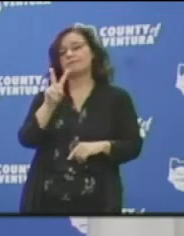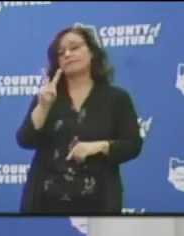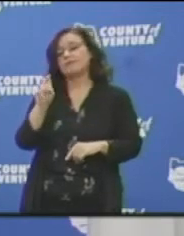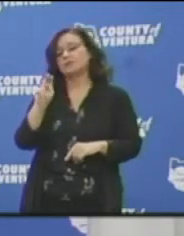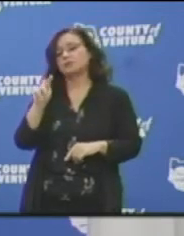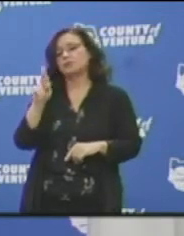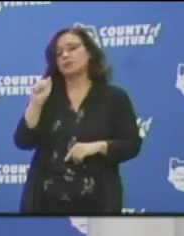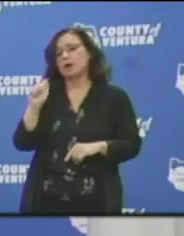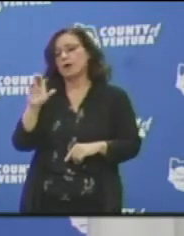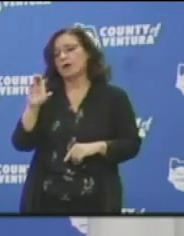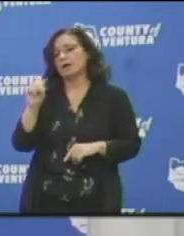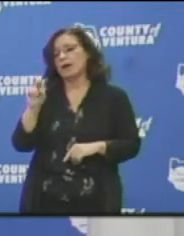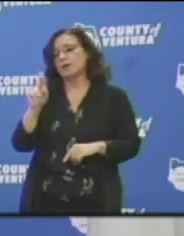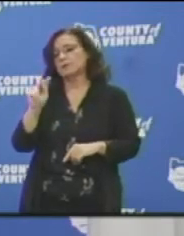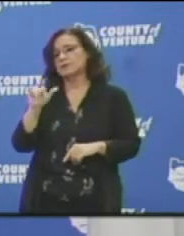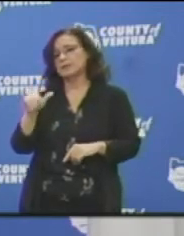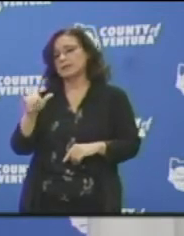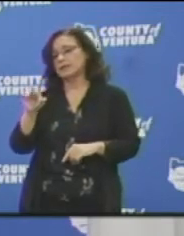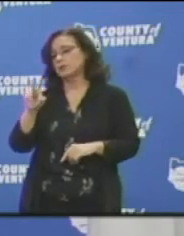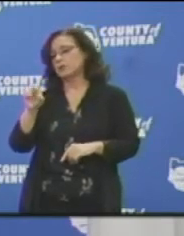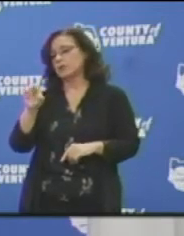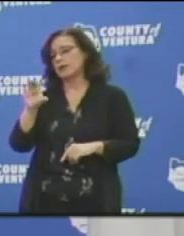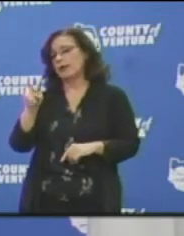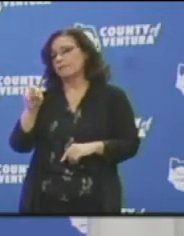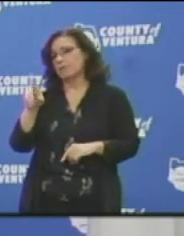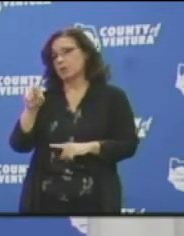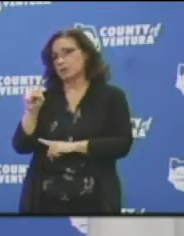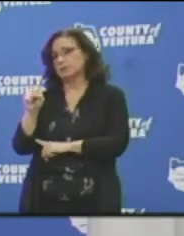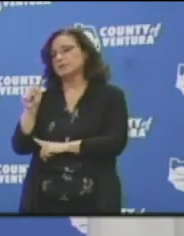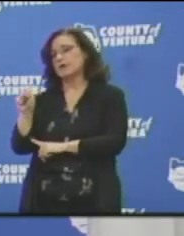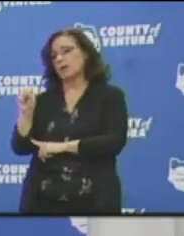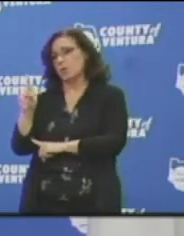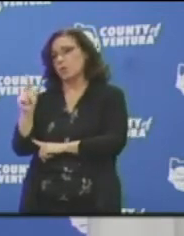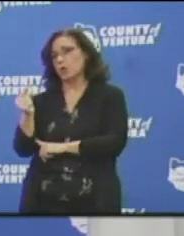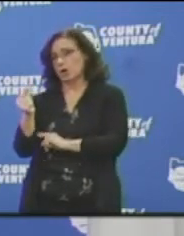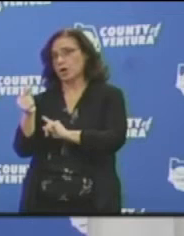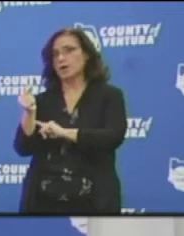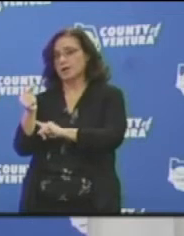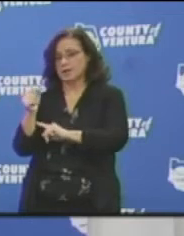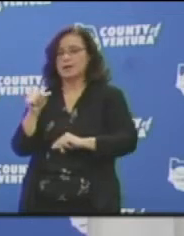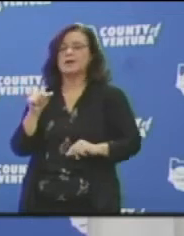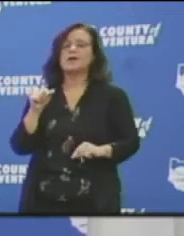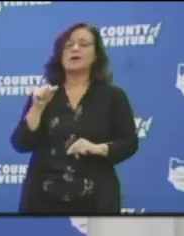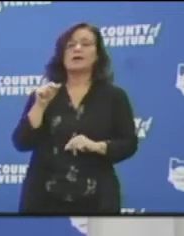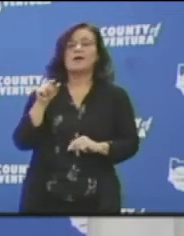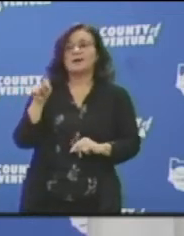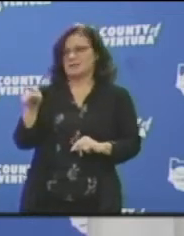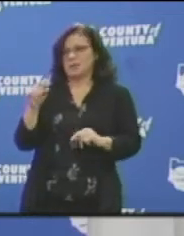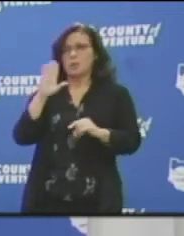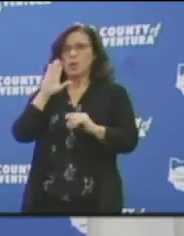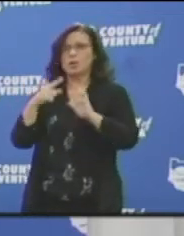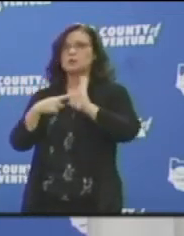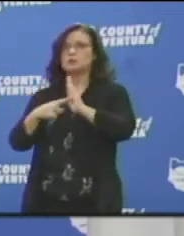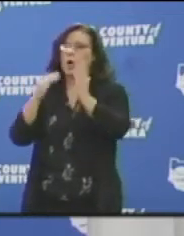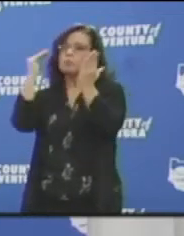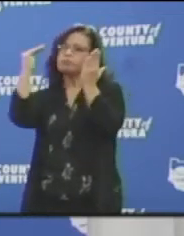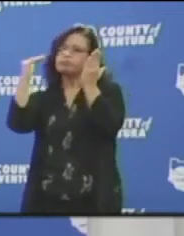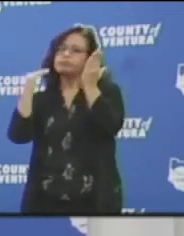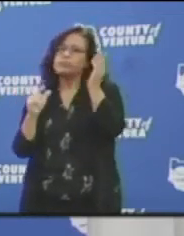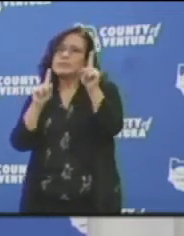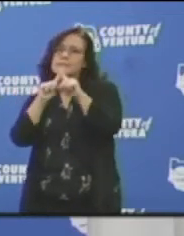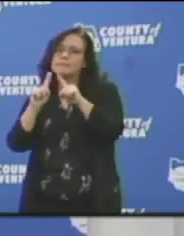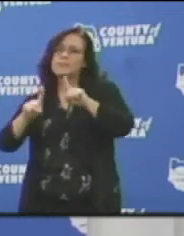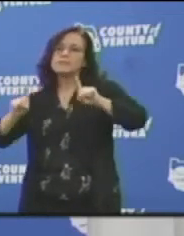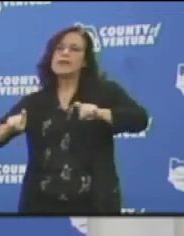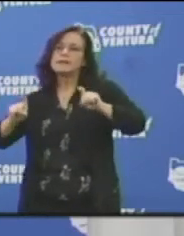venturacountyrecovers.org, and there you'll able to see the latest status of all testing locations. In